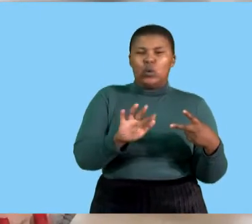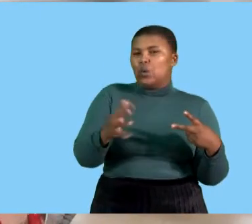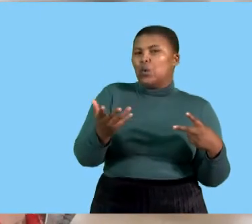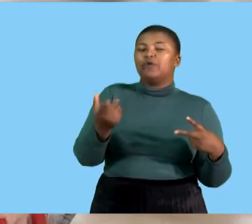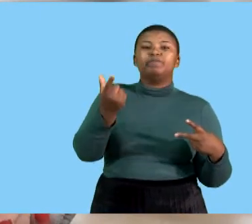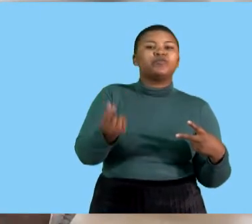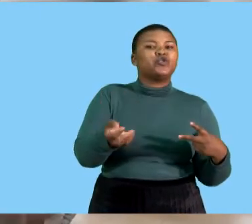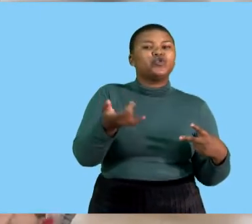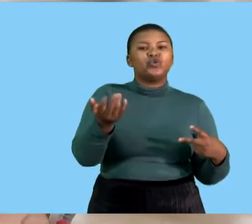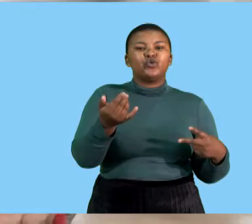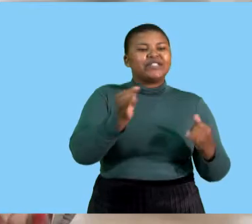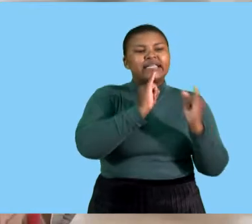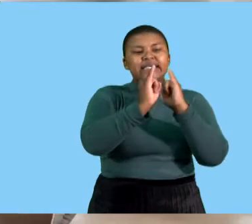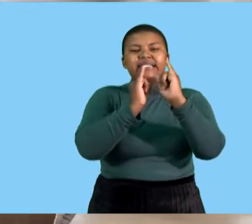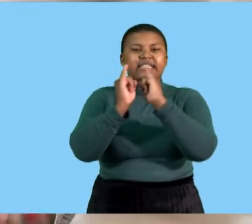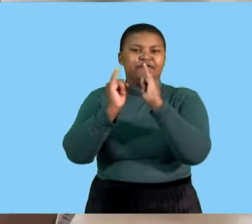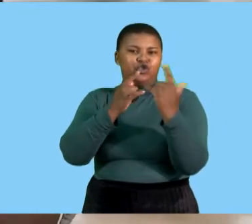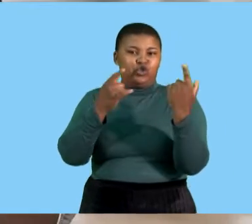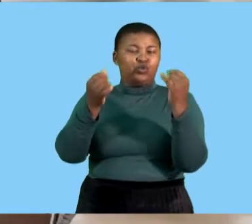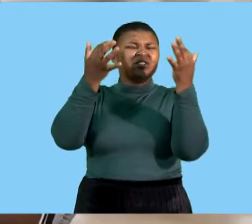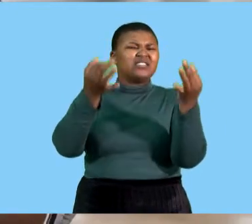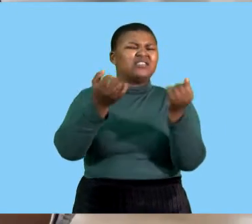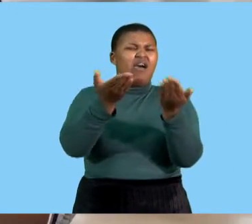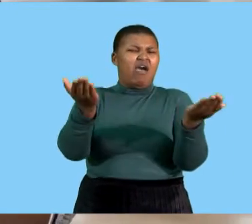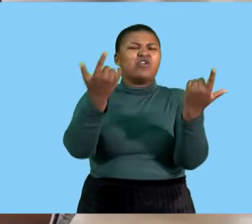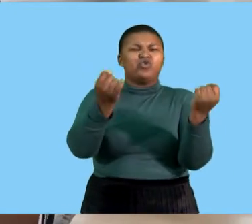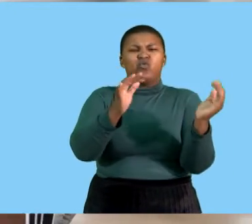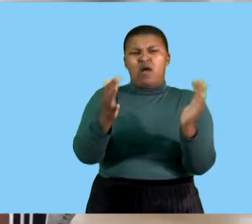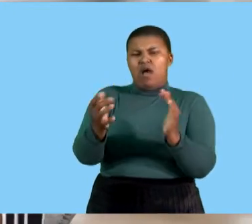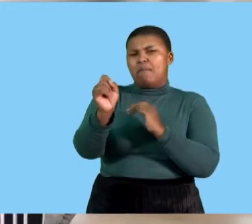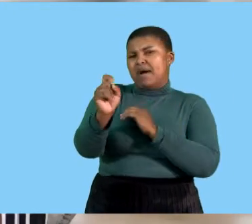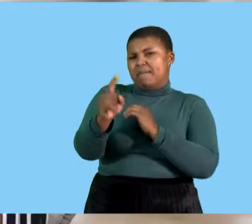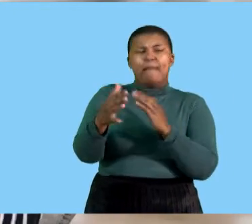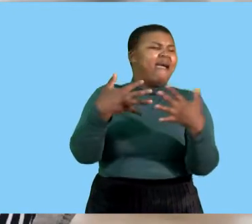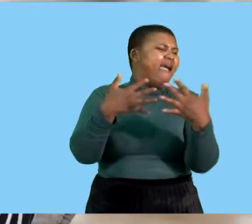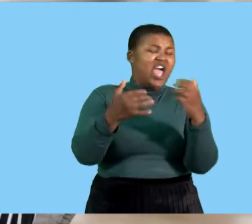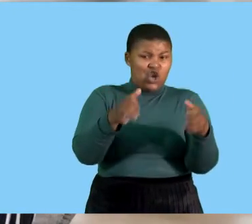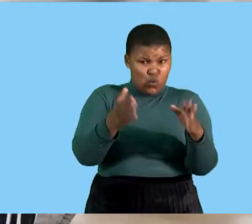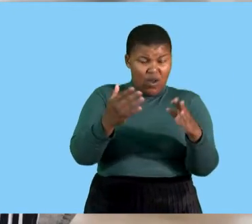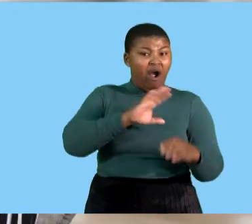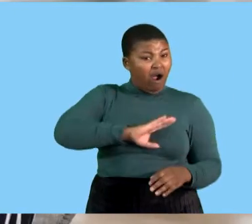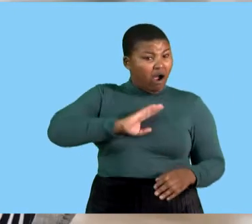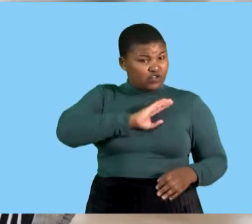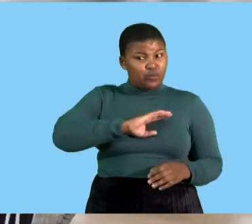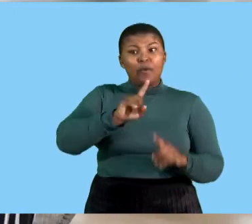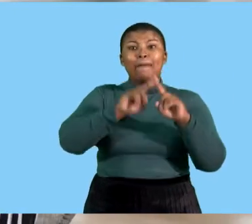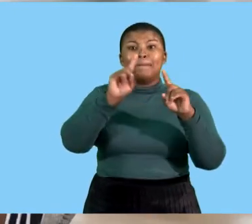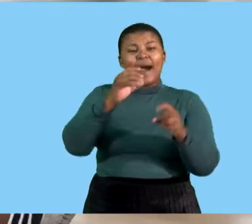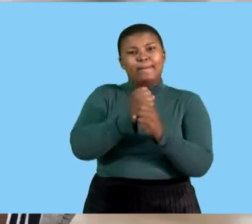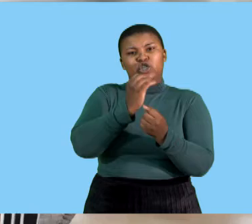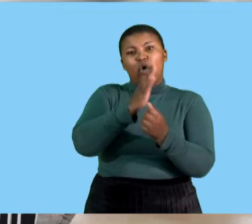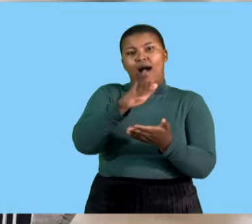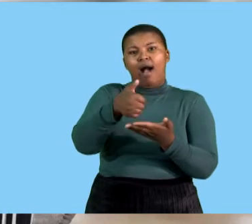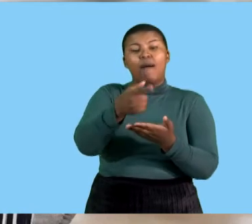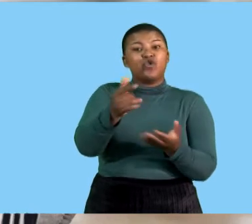maybe interviews. It is totally up to you, whichever instrument that you want to choose, that you're comfortable with, that will assist you